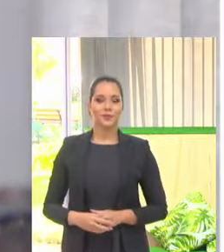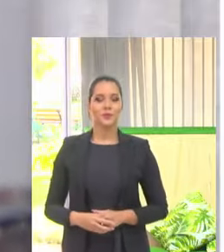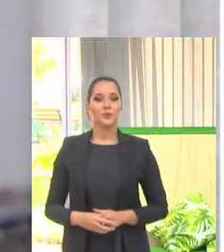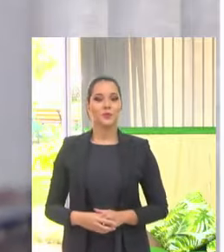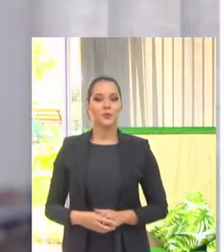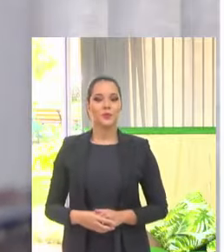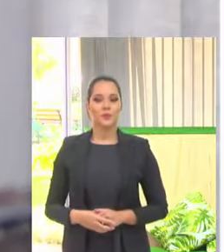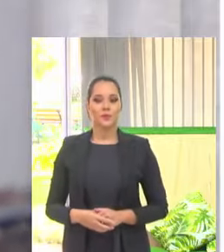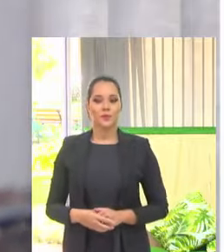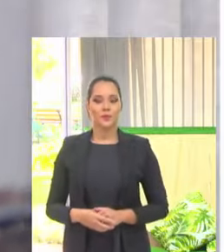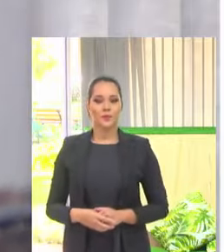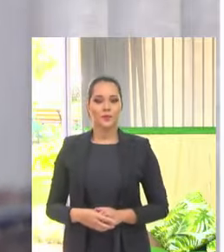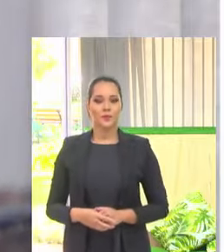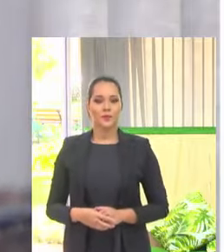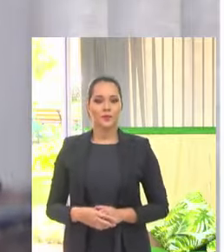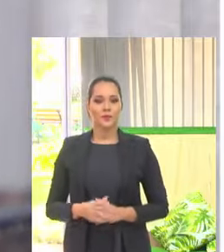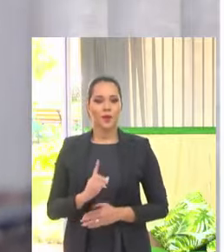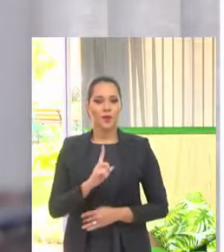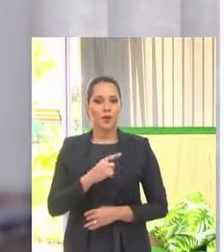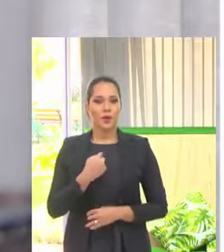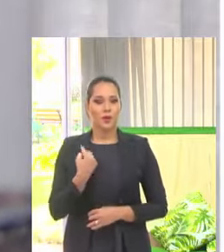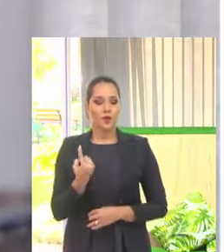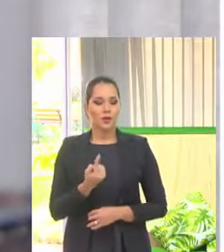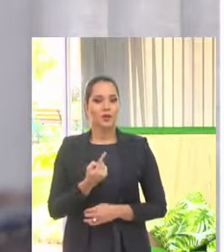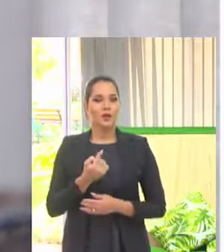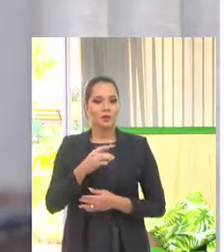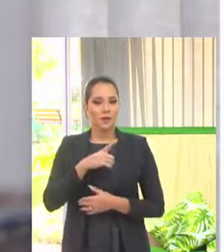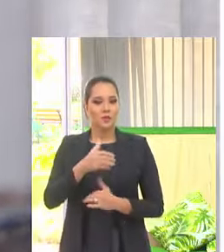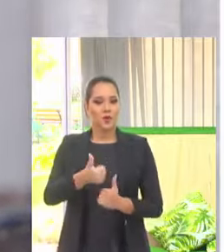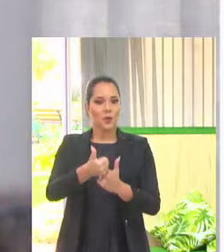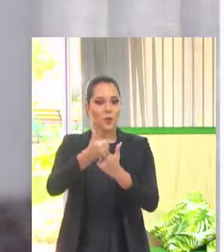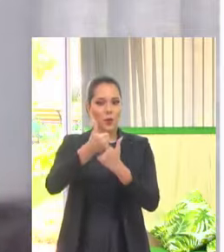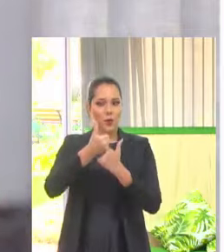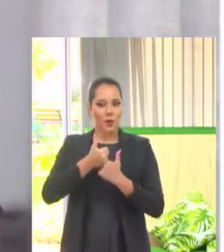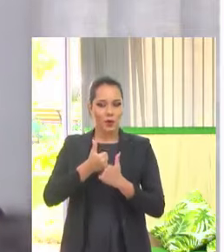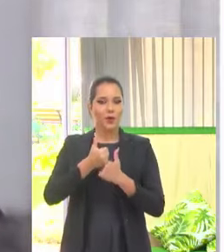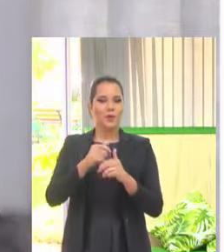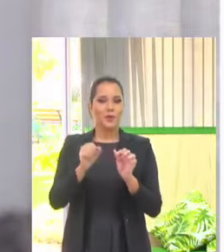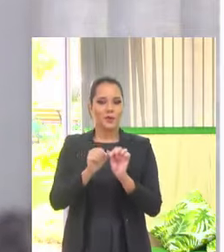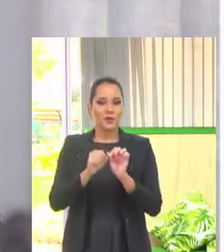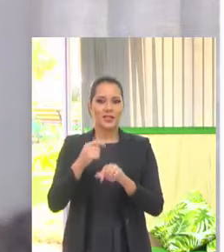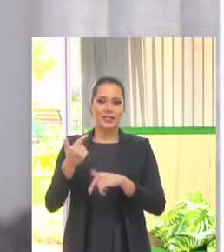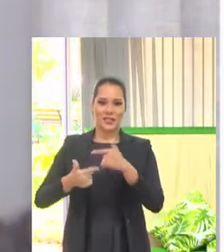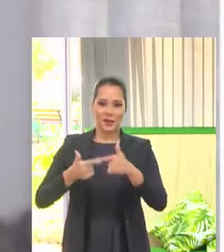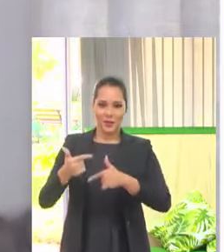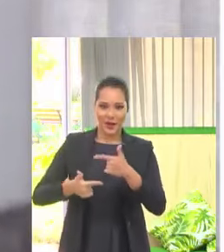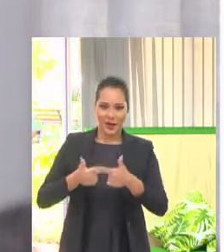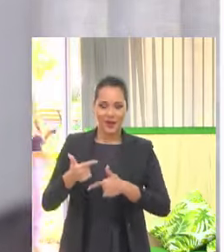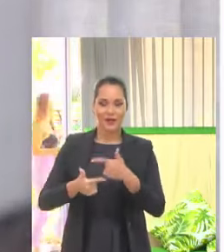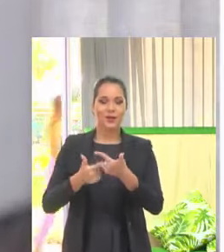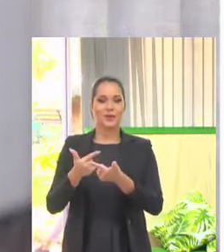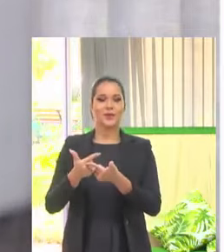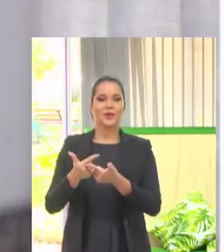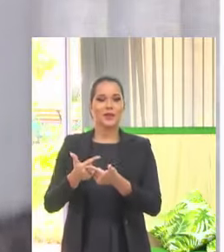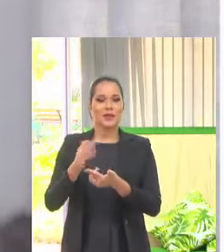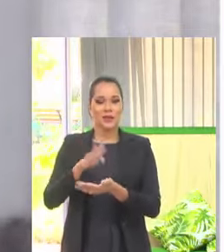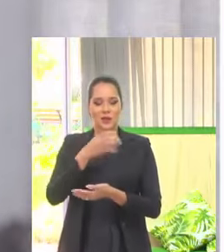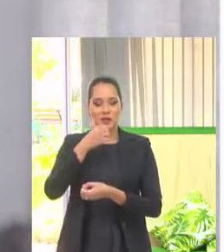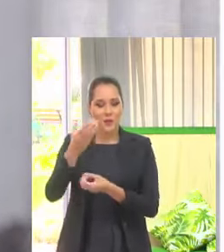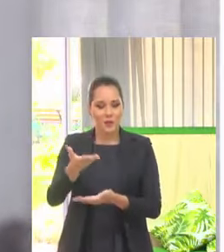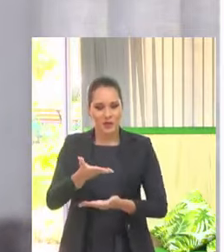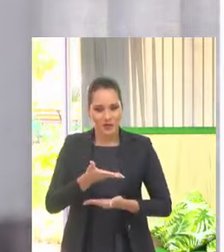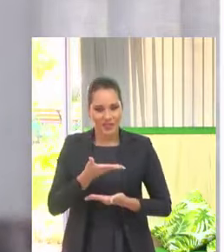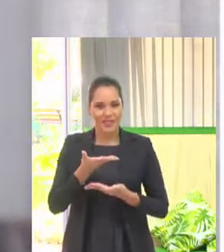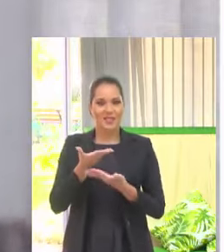create that, we may count on you to assist on that, it's most welcome. I wanted to give this initial remarks, not only to give some context to